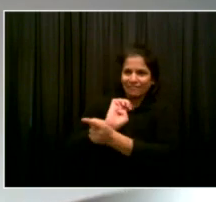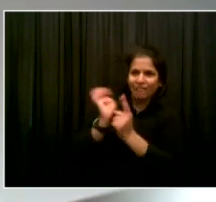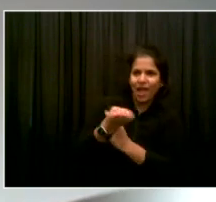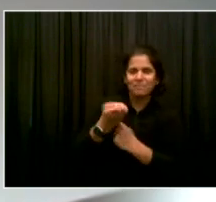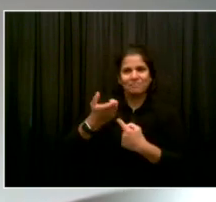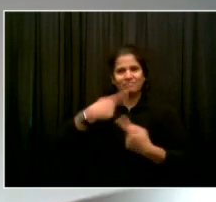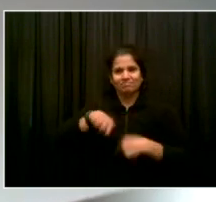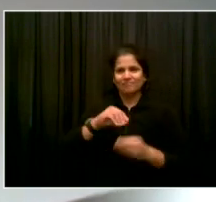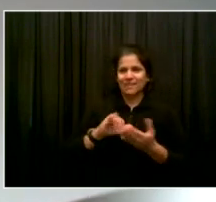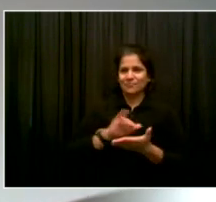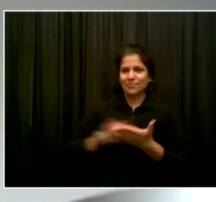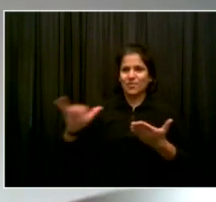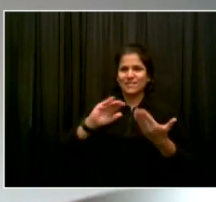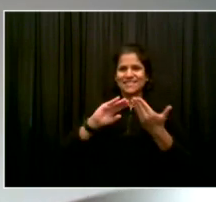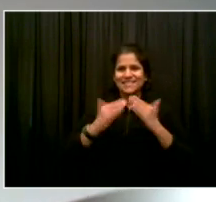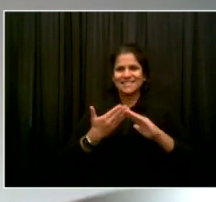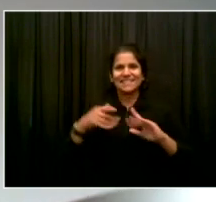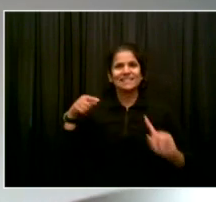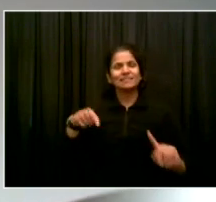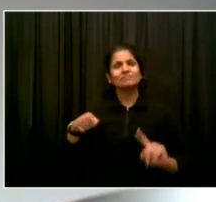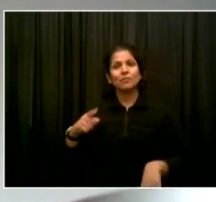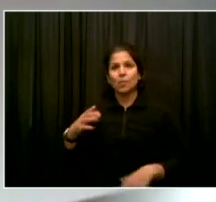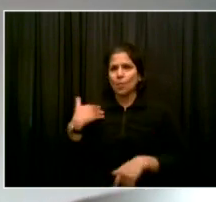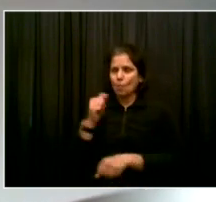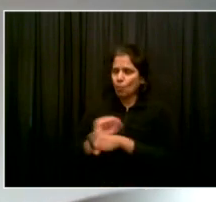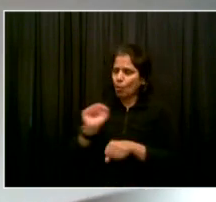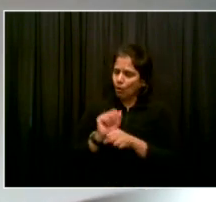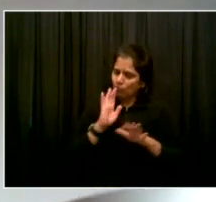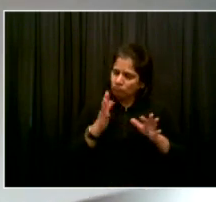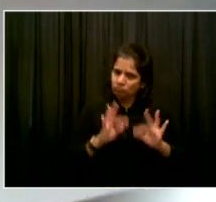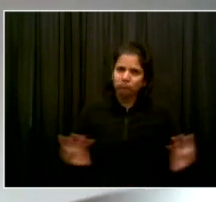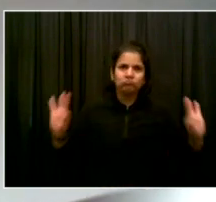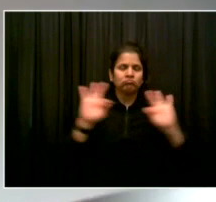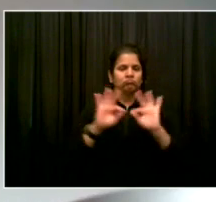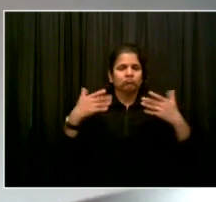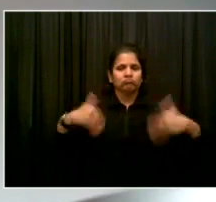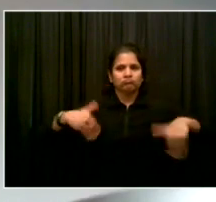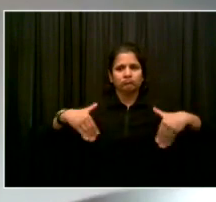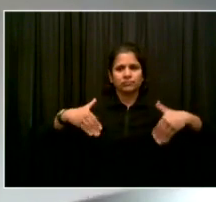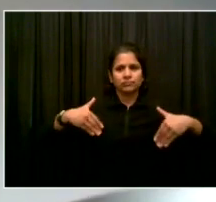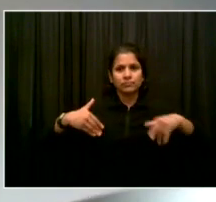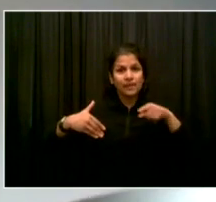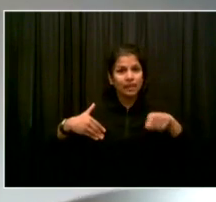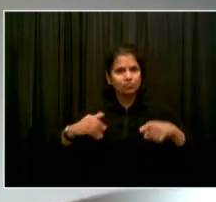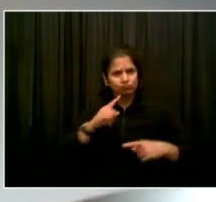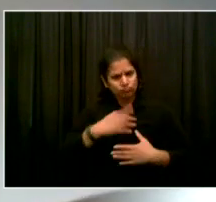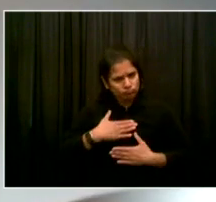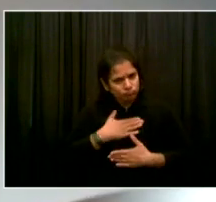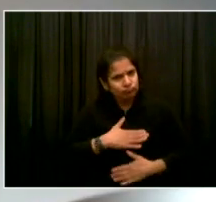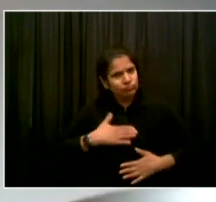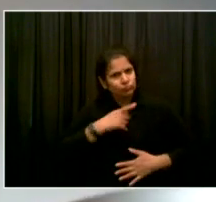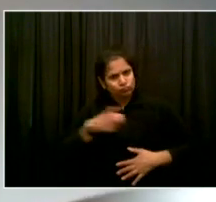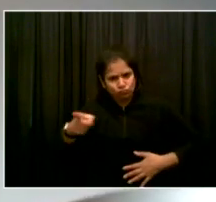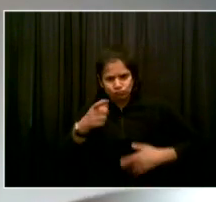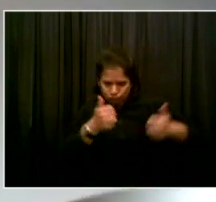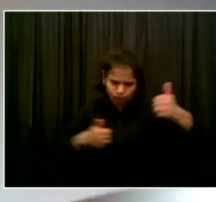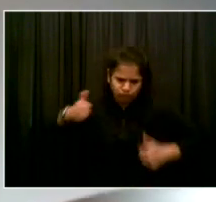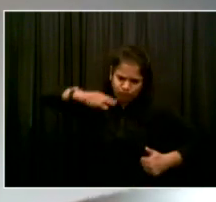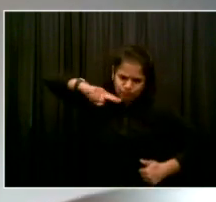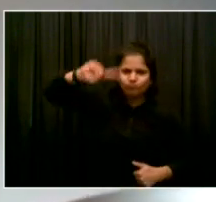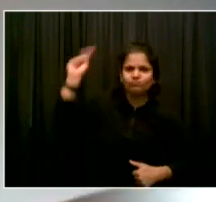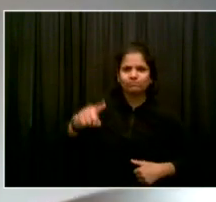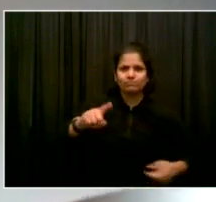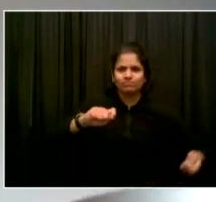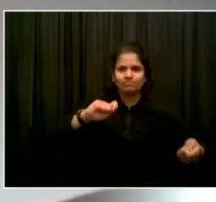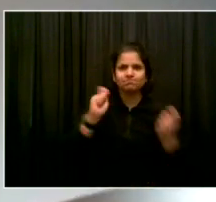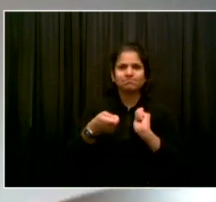We appreciate you putting all of this into executive orders of making sure that there's leadership with the idea of someone